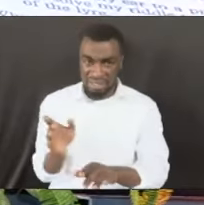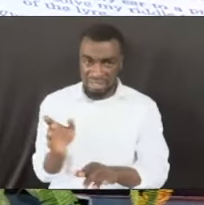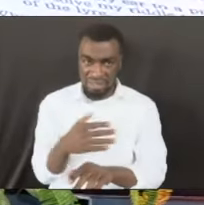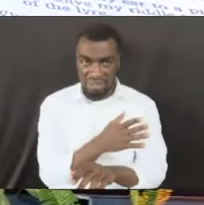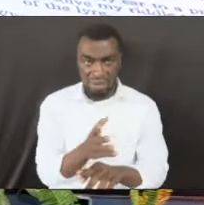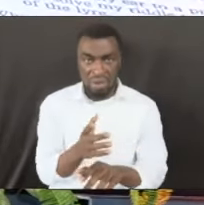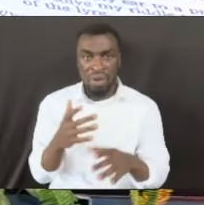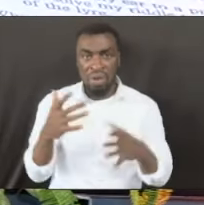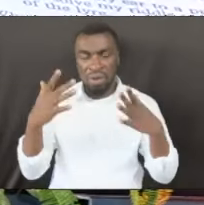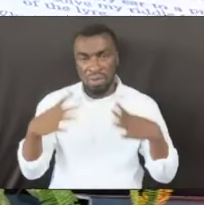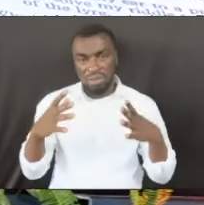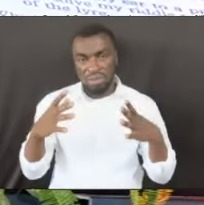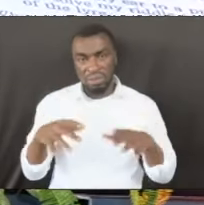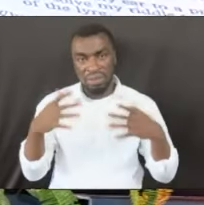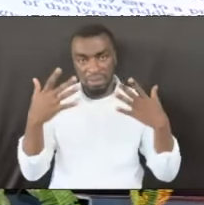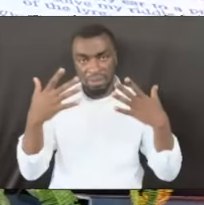well.